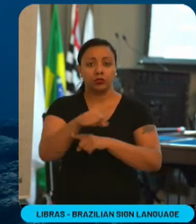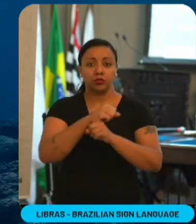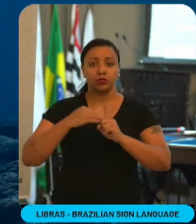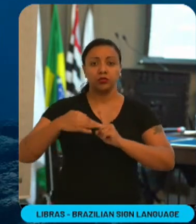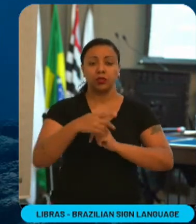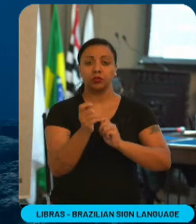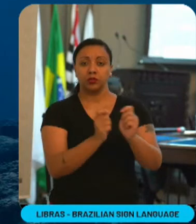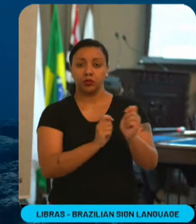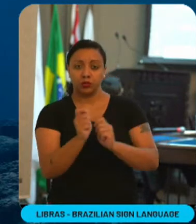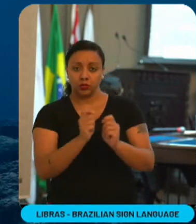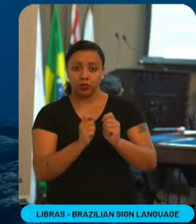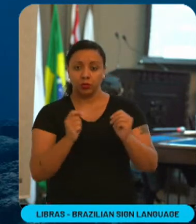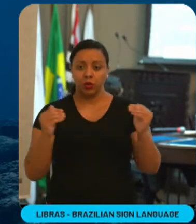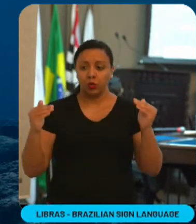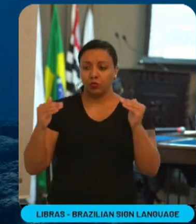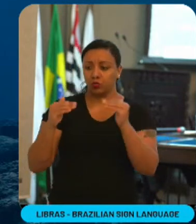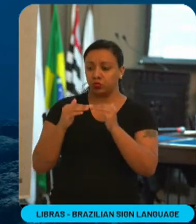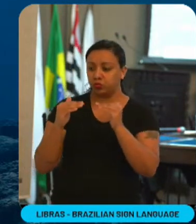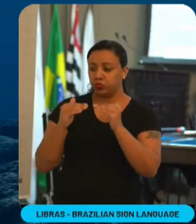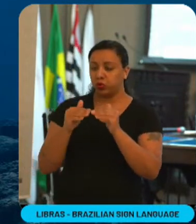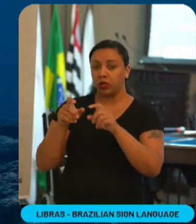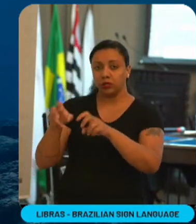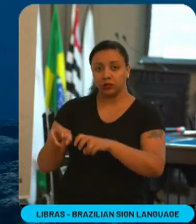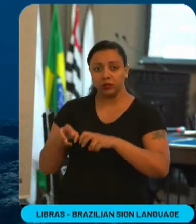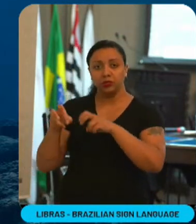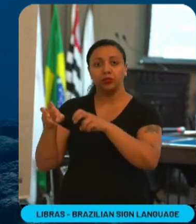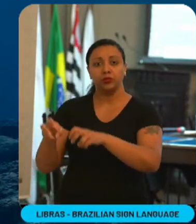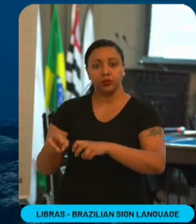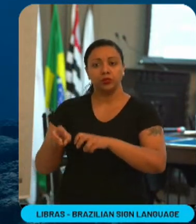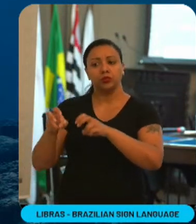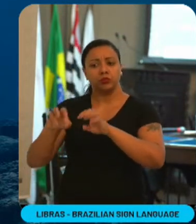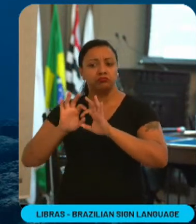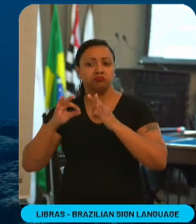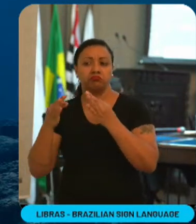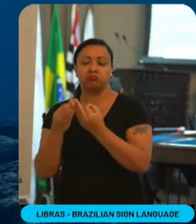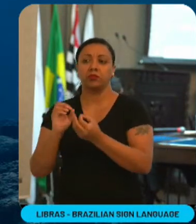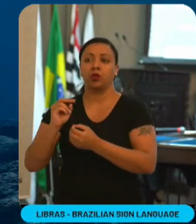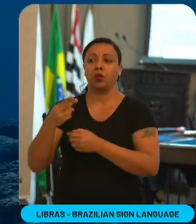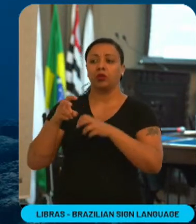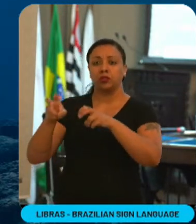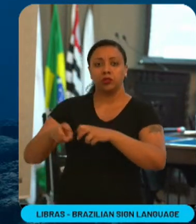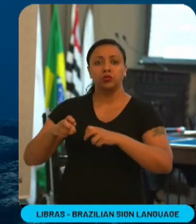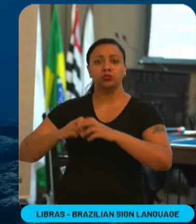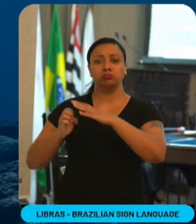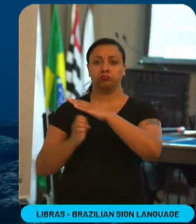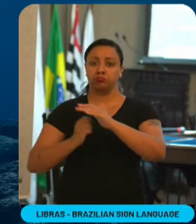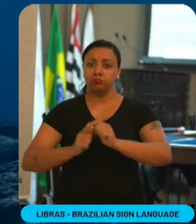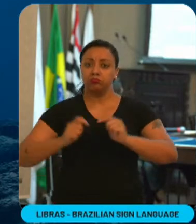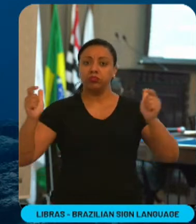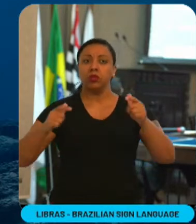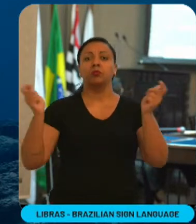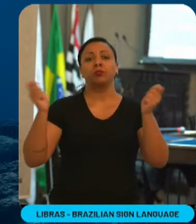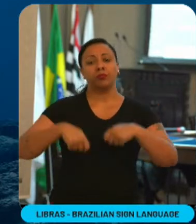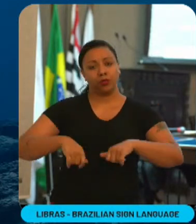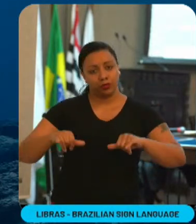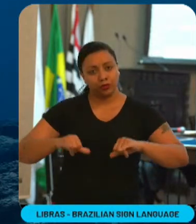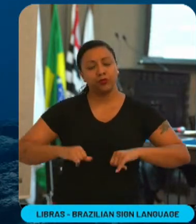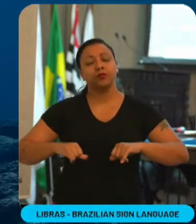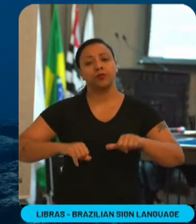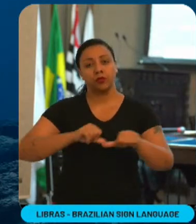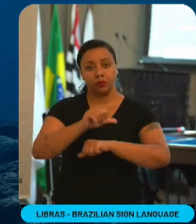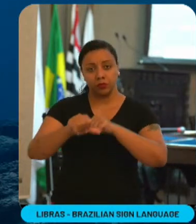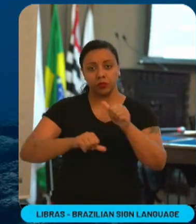this social economic balance that we have connected to agriculture, be it a family agriculture, it